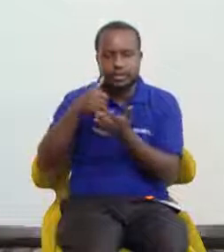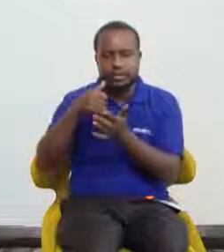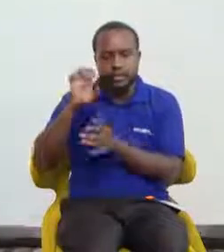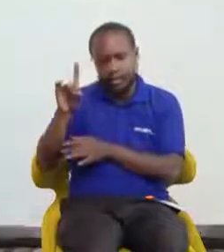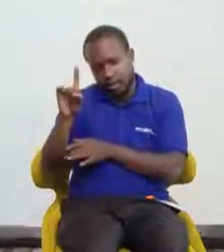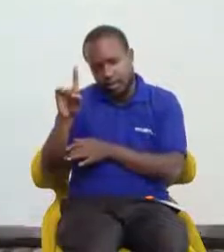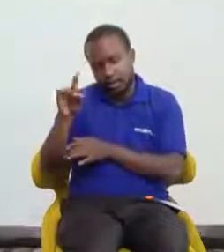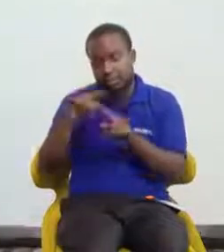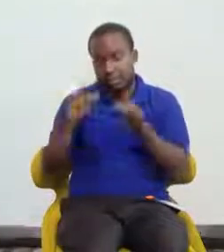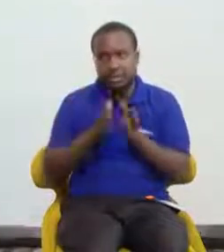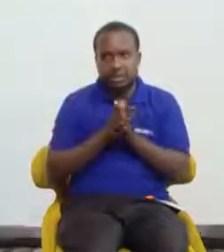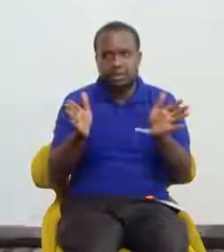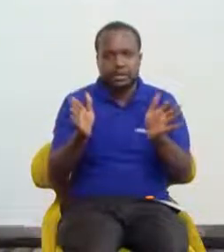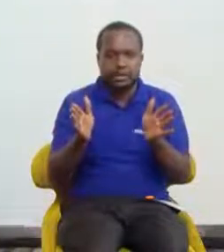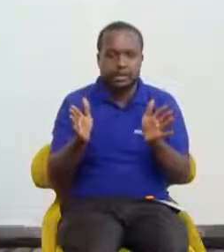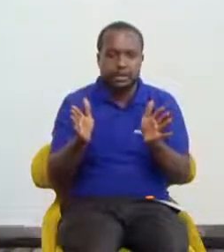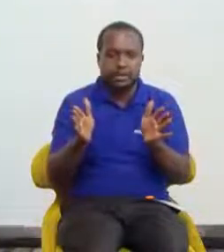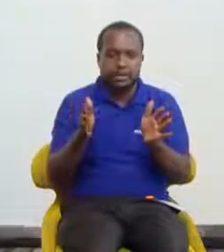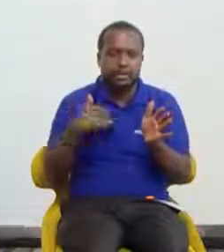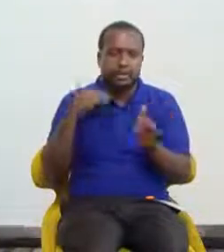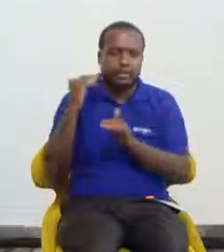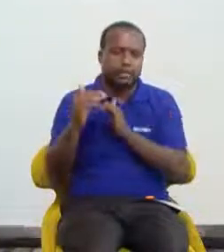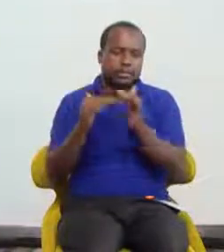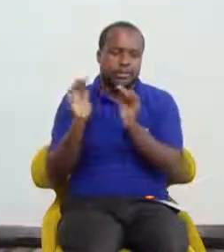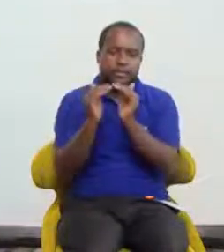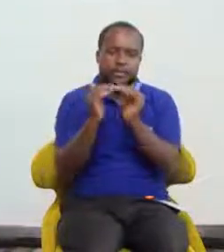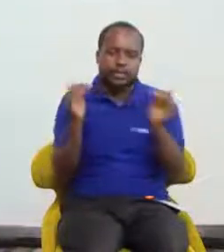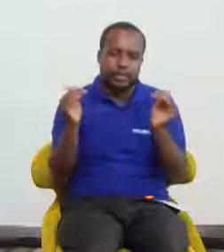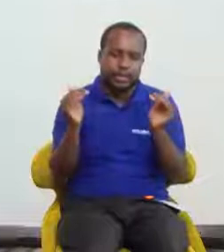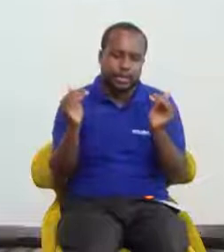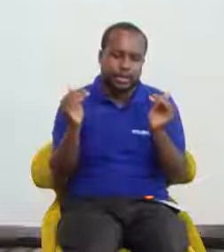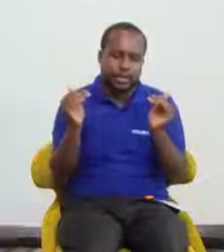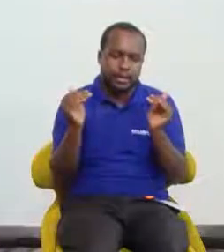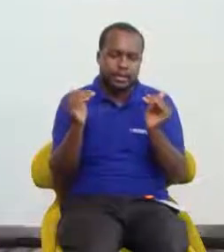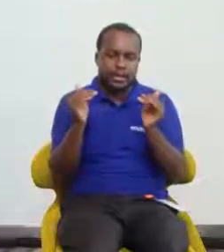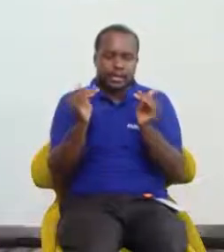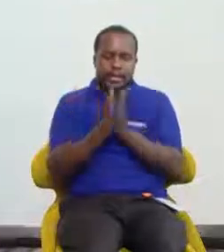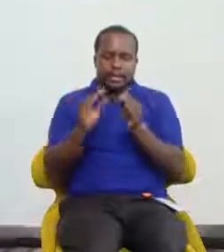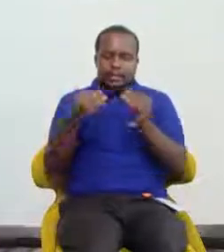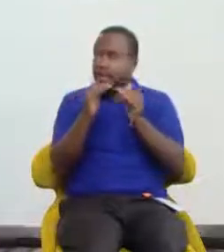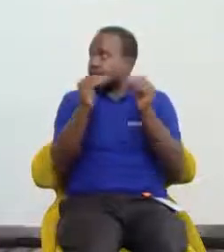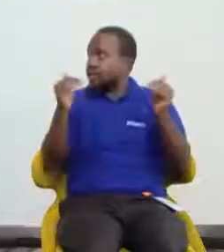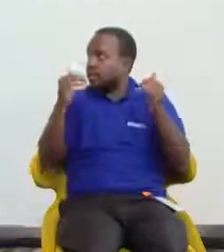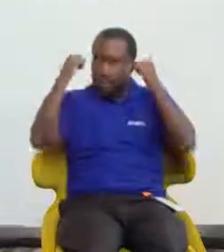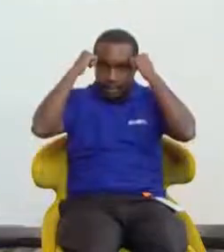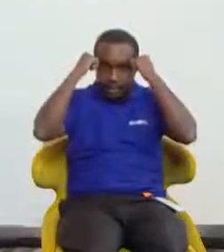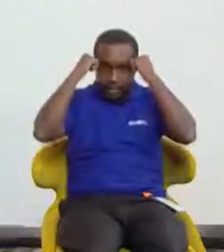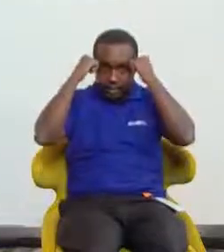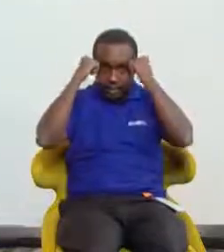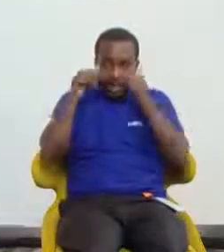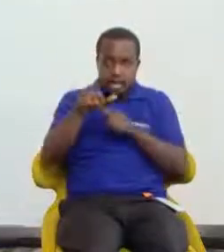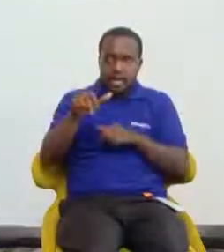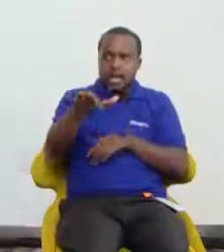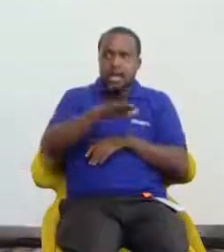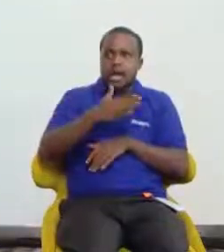education, but generally I go by a professor of equity and disability and equity studies in education. So that's my area